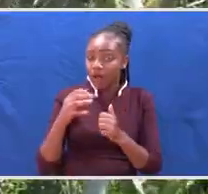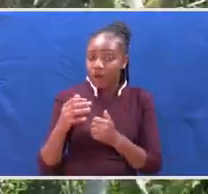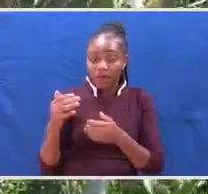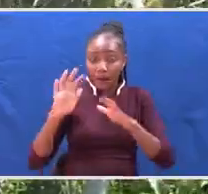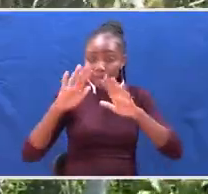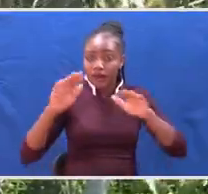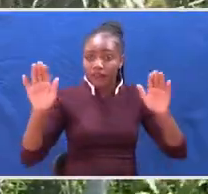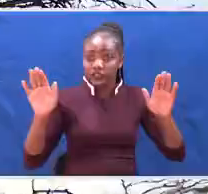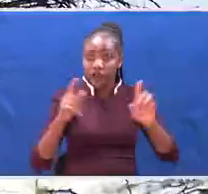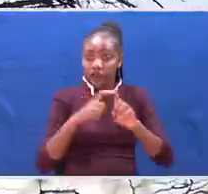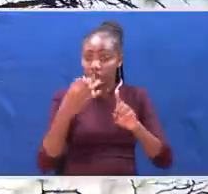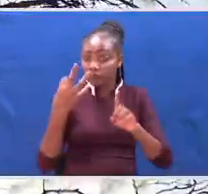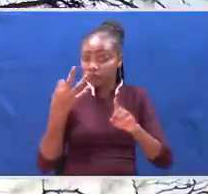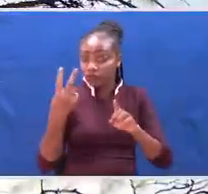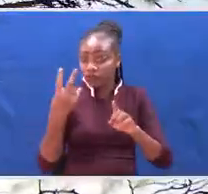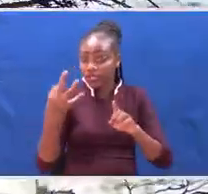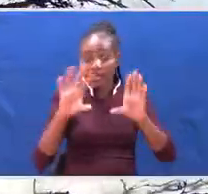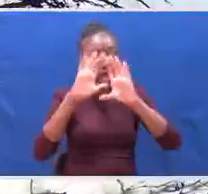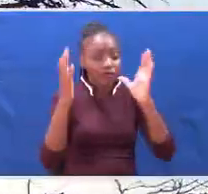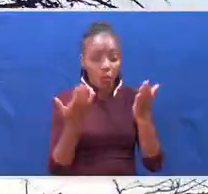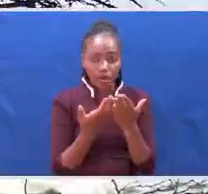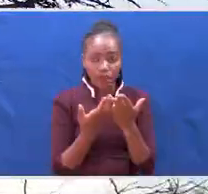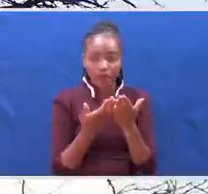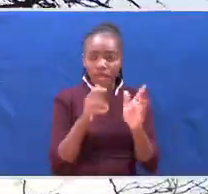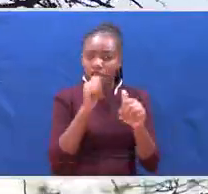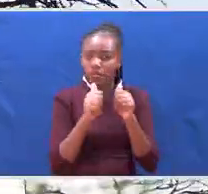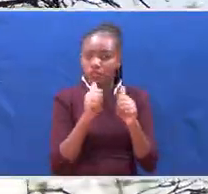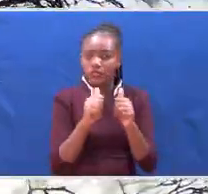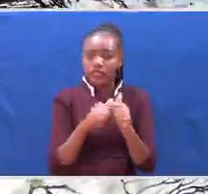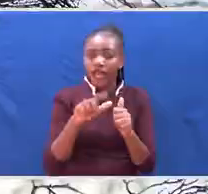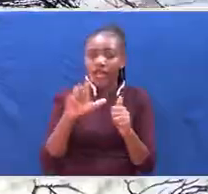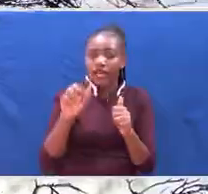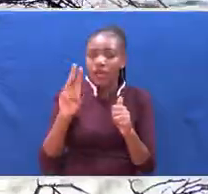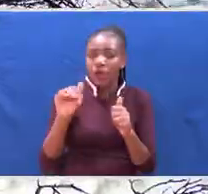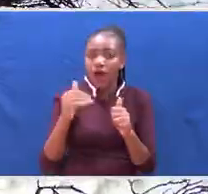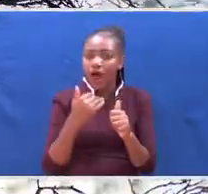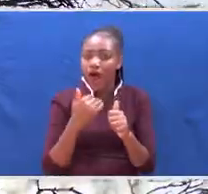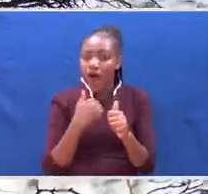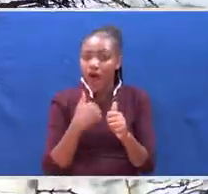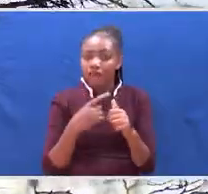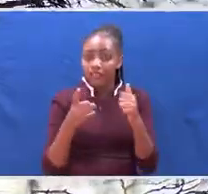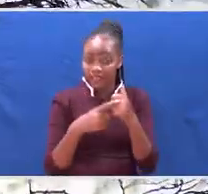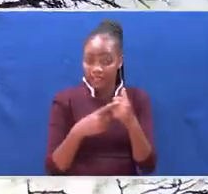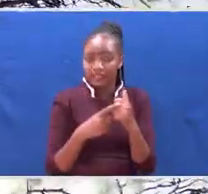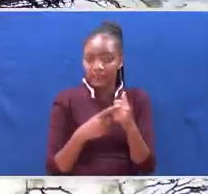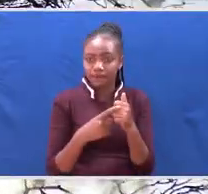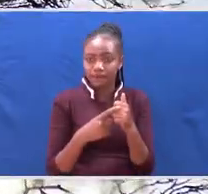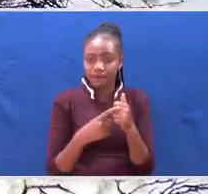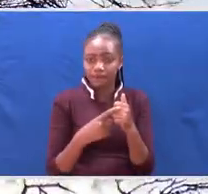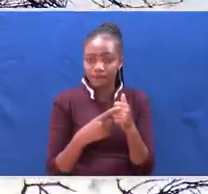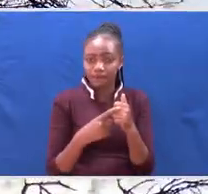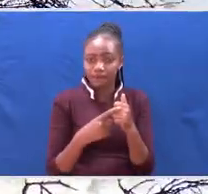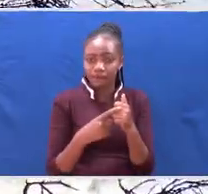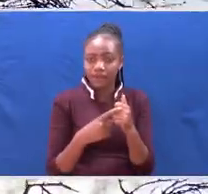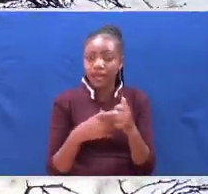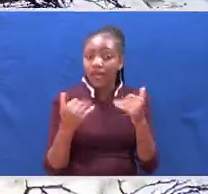of 23 species available worldwide, in which Lewa alone is home to 6 species. So